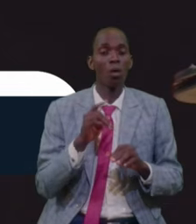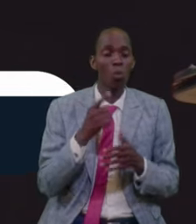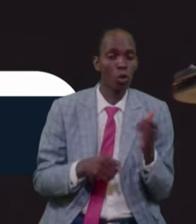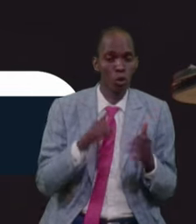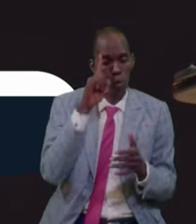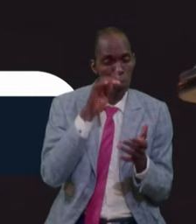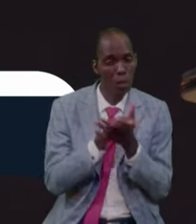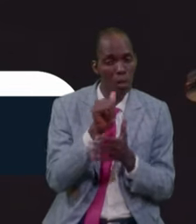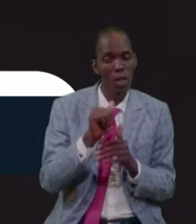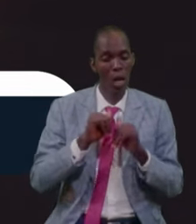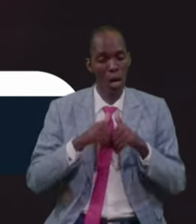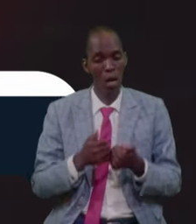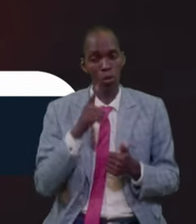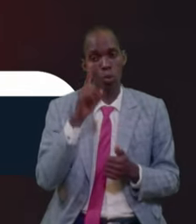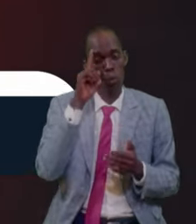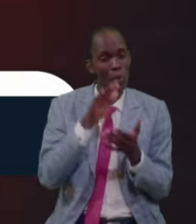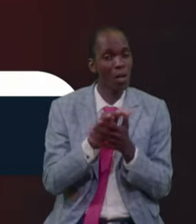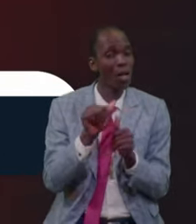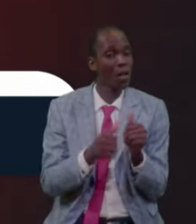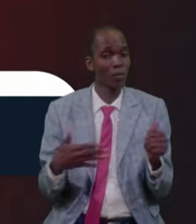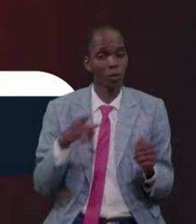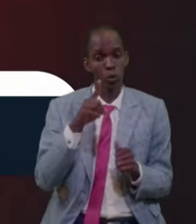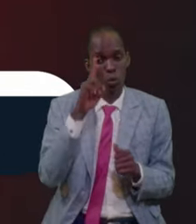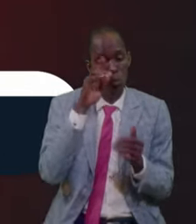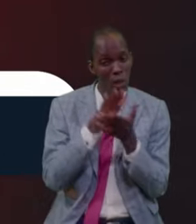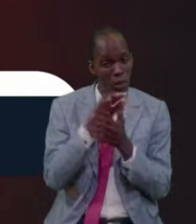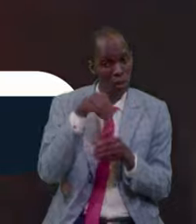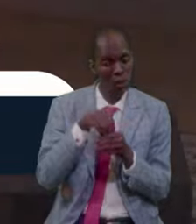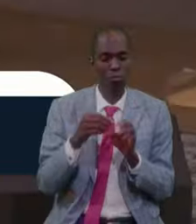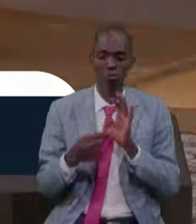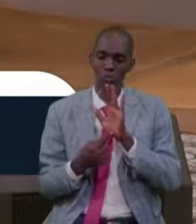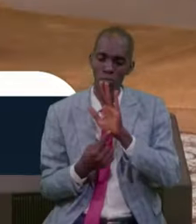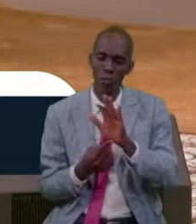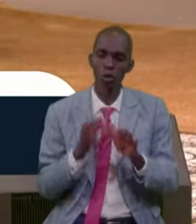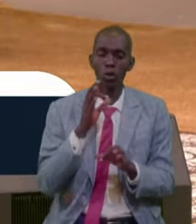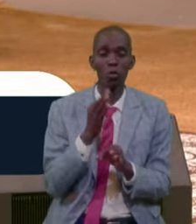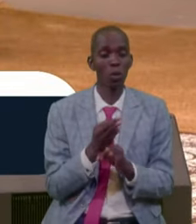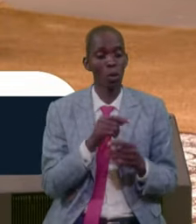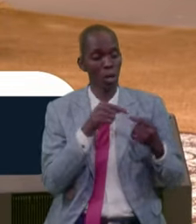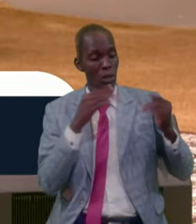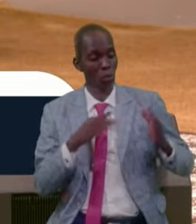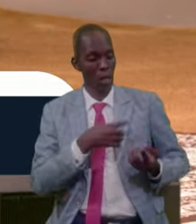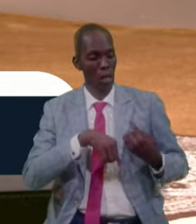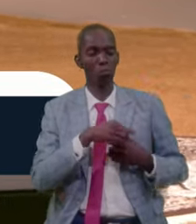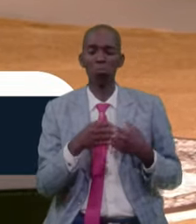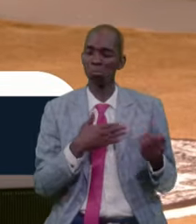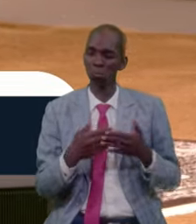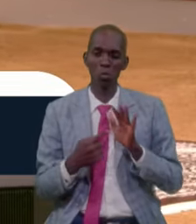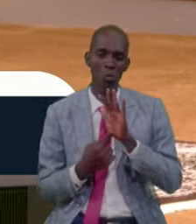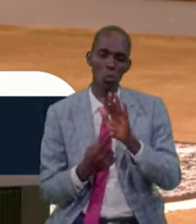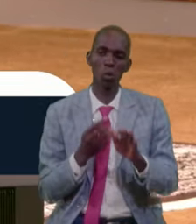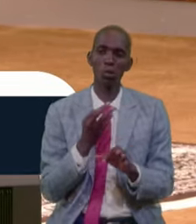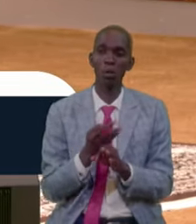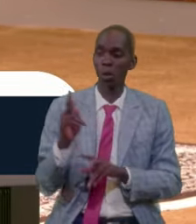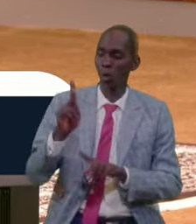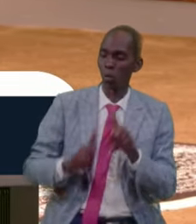believe? Everything you believe, express your faith. With the enemies around, express your faith. With people